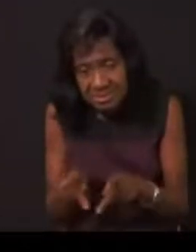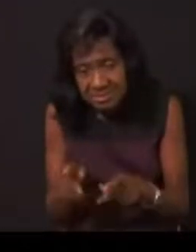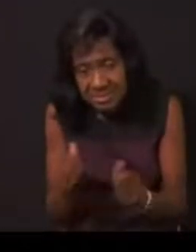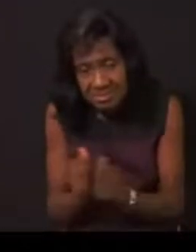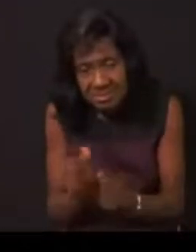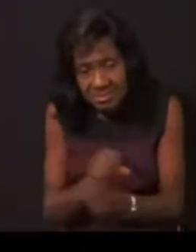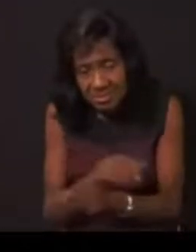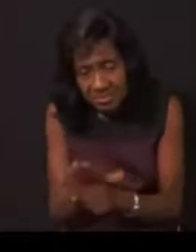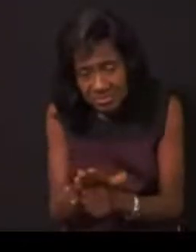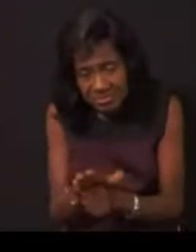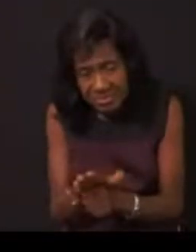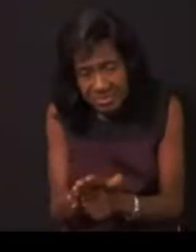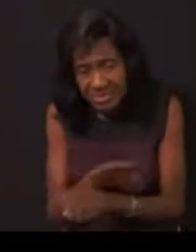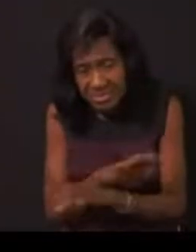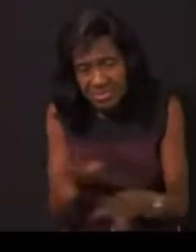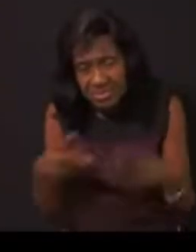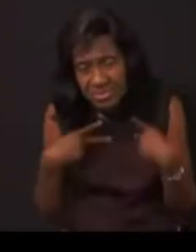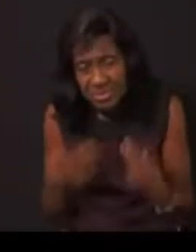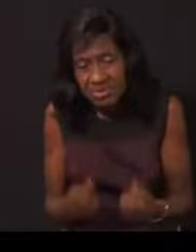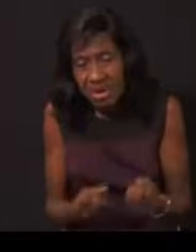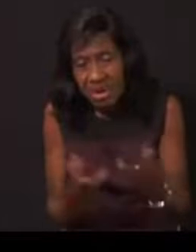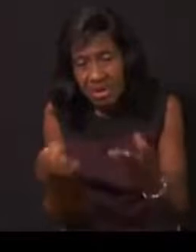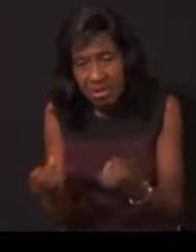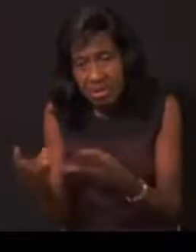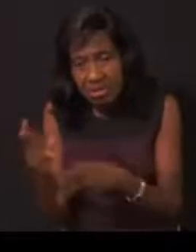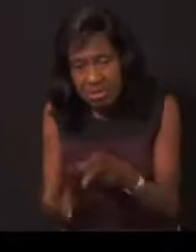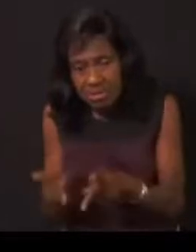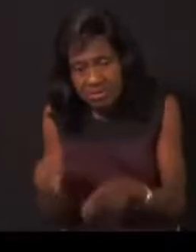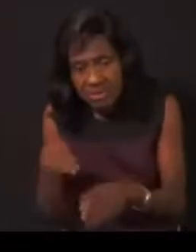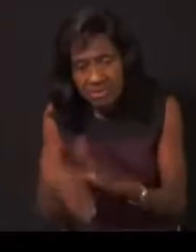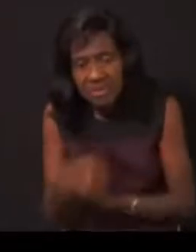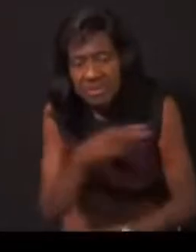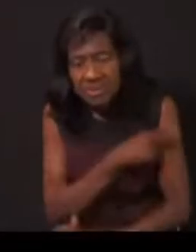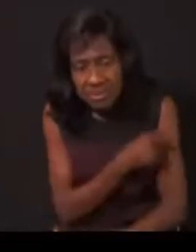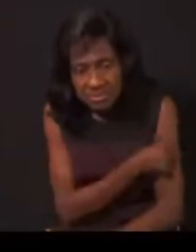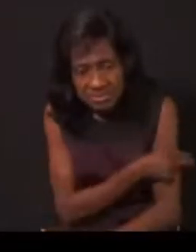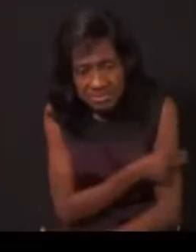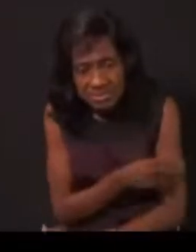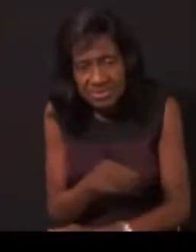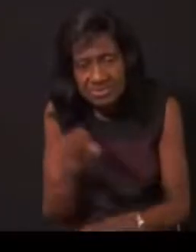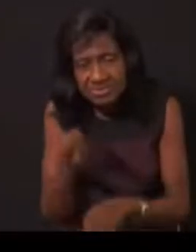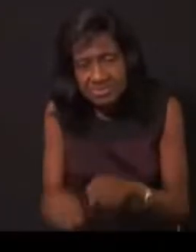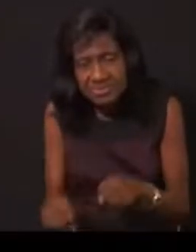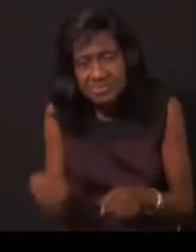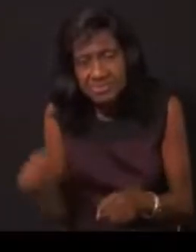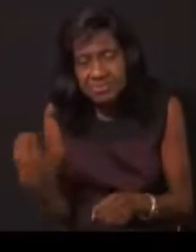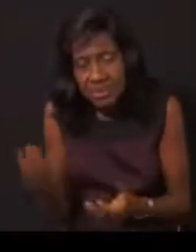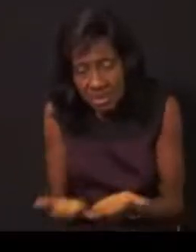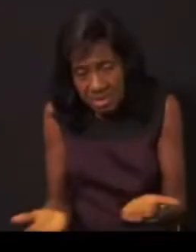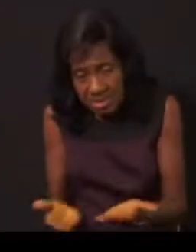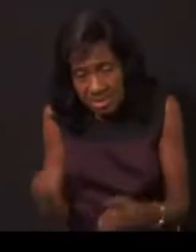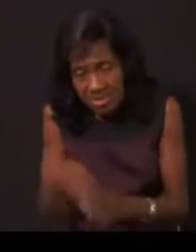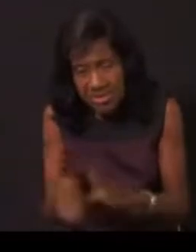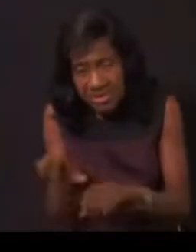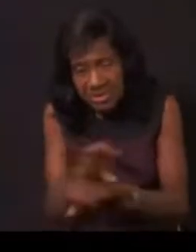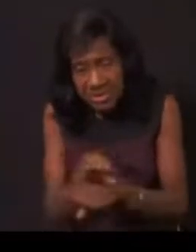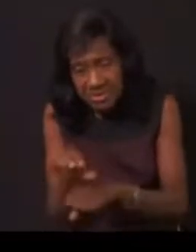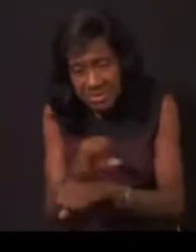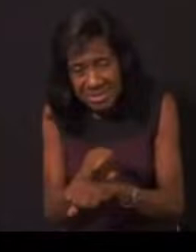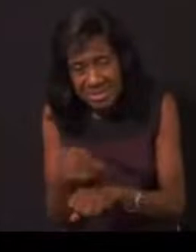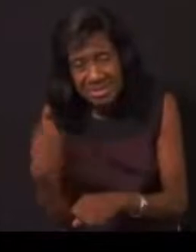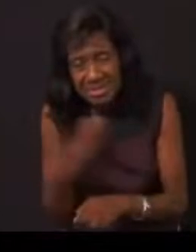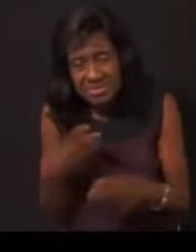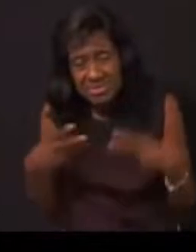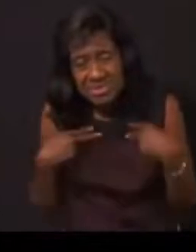hospital. So there's a real world example there of what vaccines do, and we have higher rates of vaccine take up than